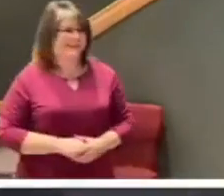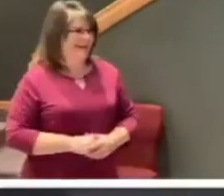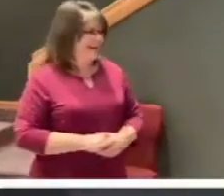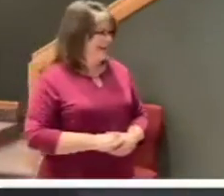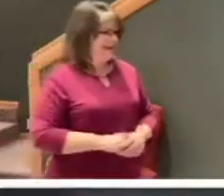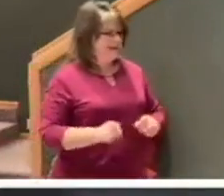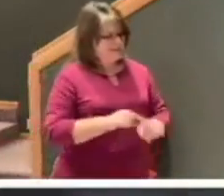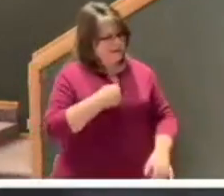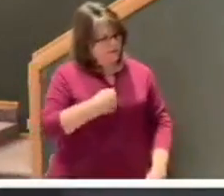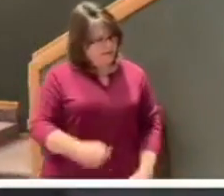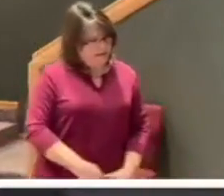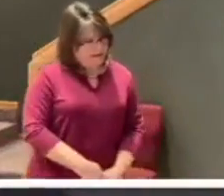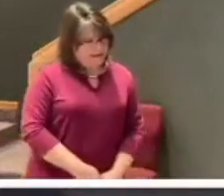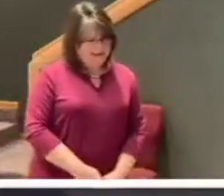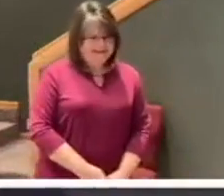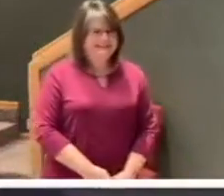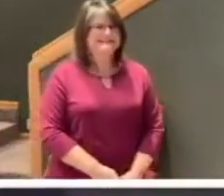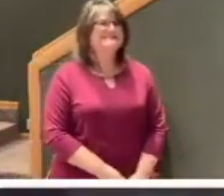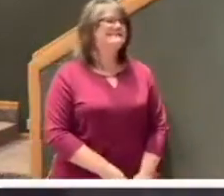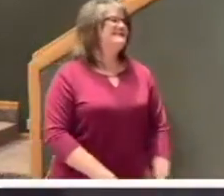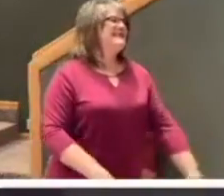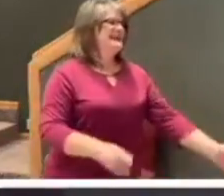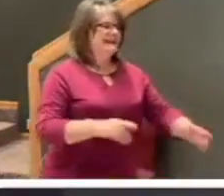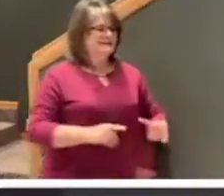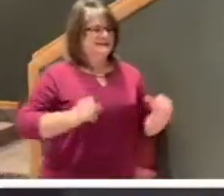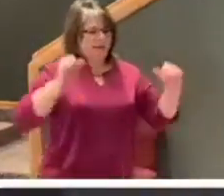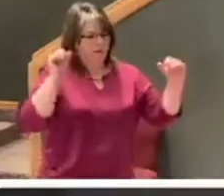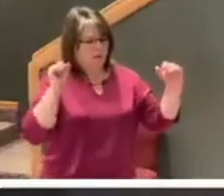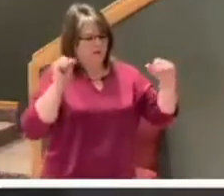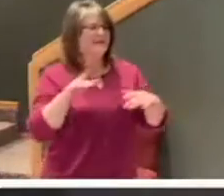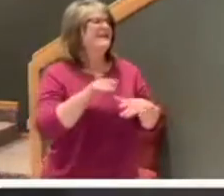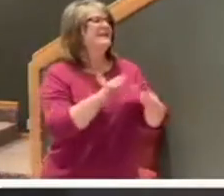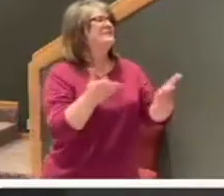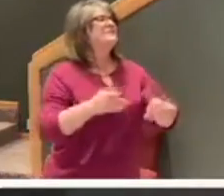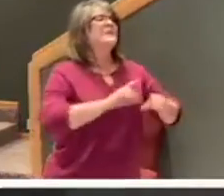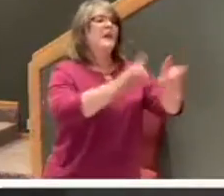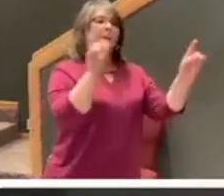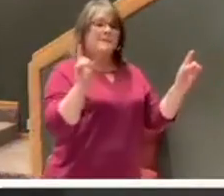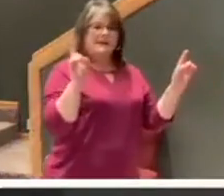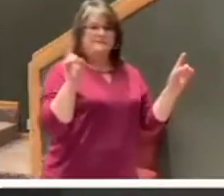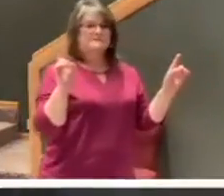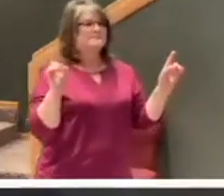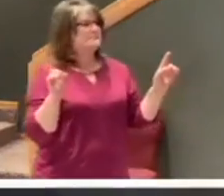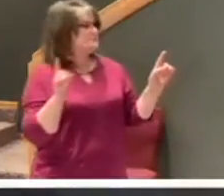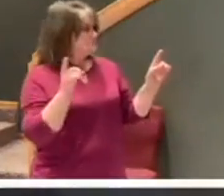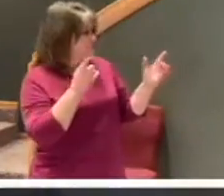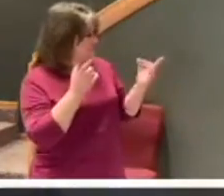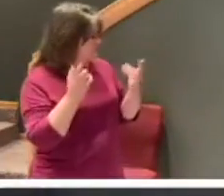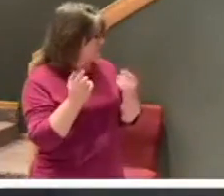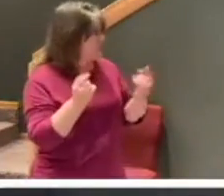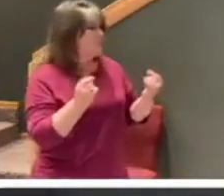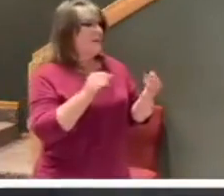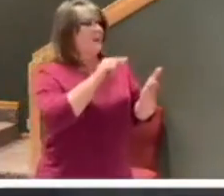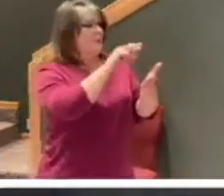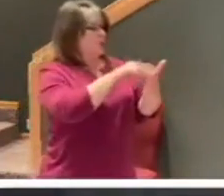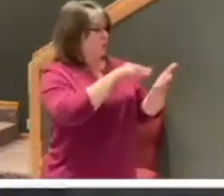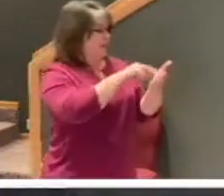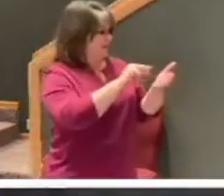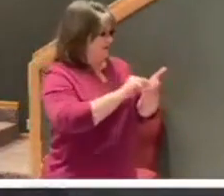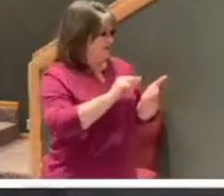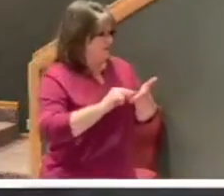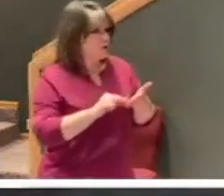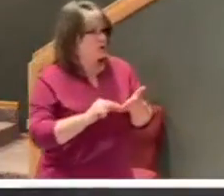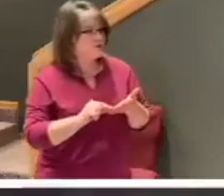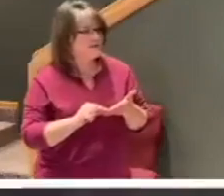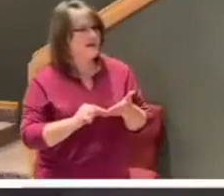Like me. Okay, I'm just doing little squats here. Okay. This is what I want to do. I want to read this passage. And